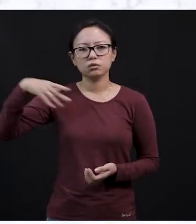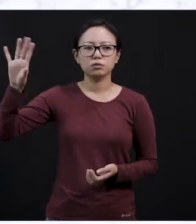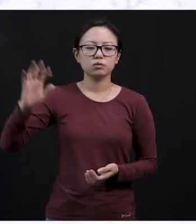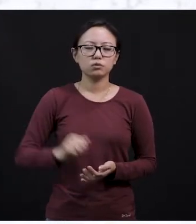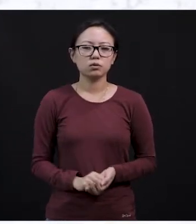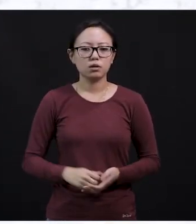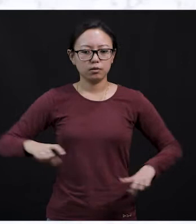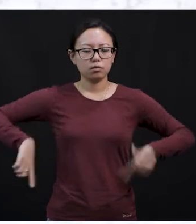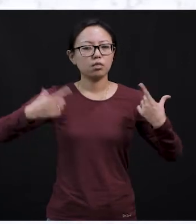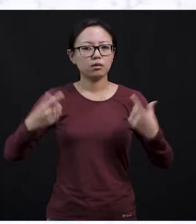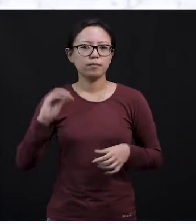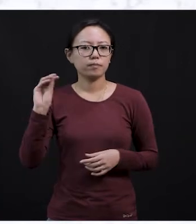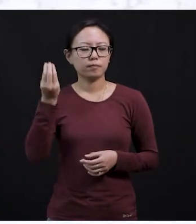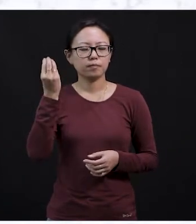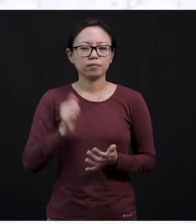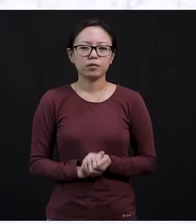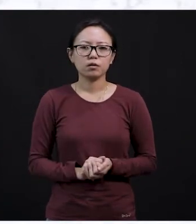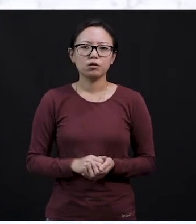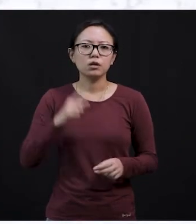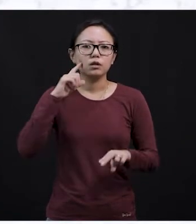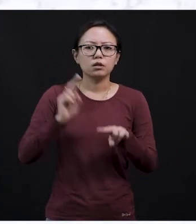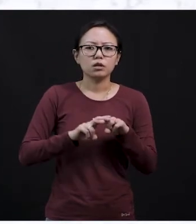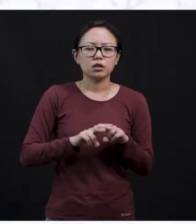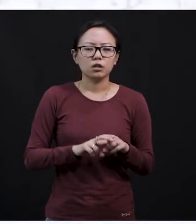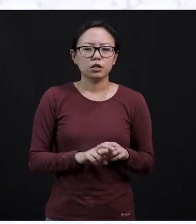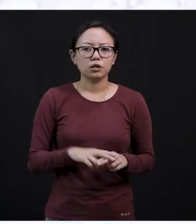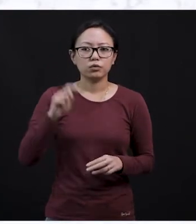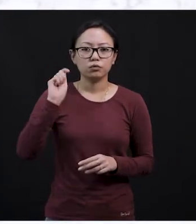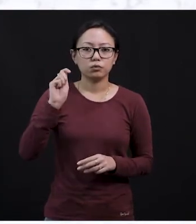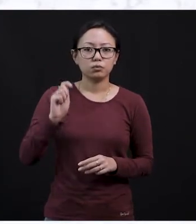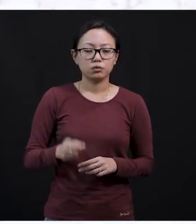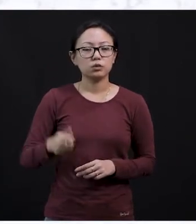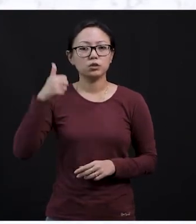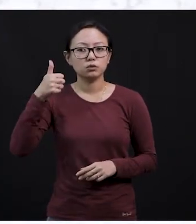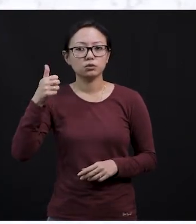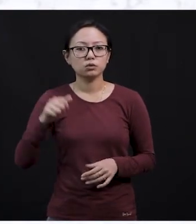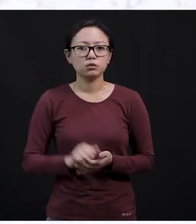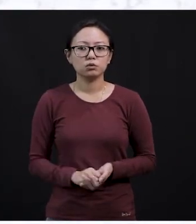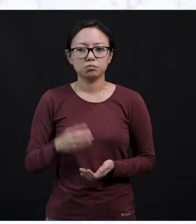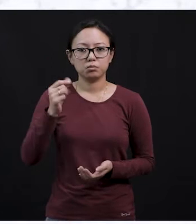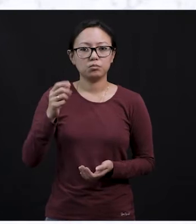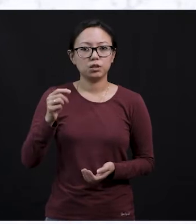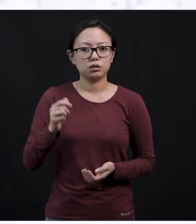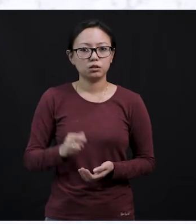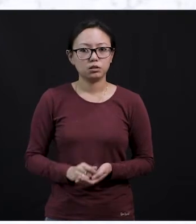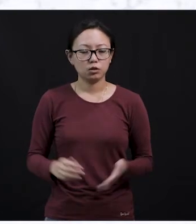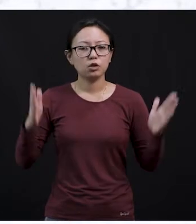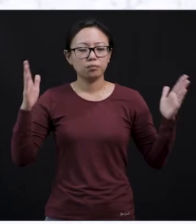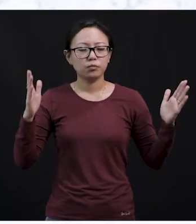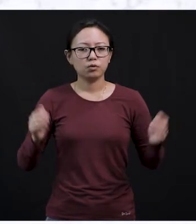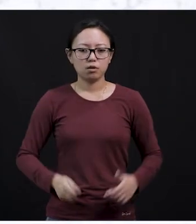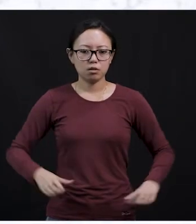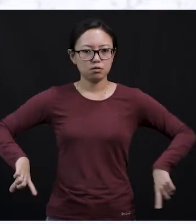lifestyle. So it is normal, if you have a good employment, you have good economic conditions, your lifestyle is going to be certainly better than